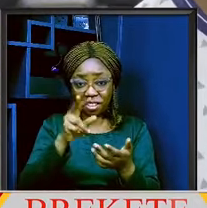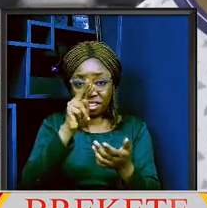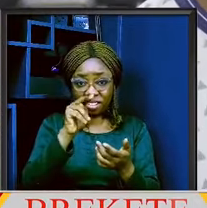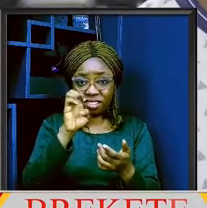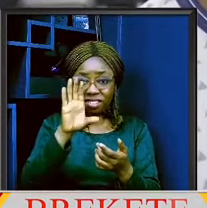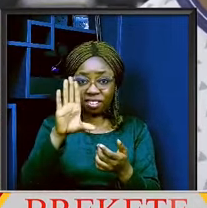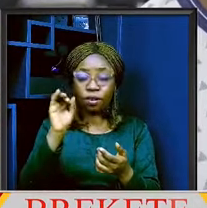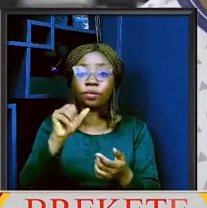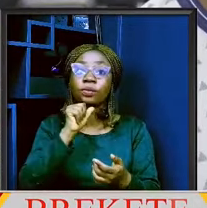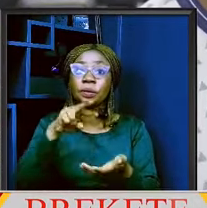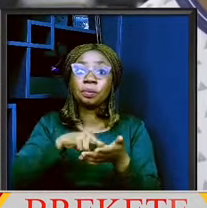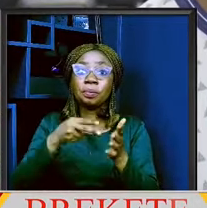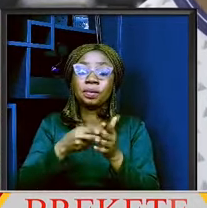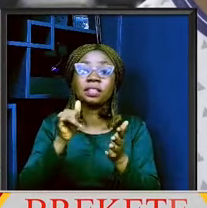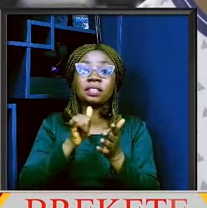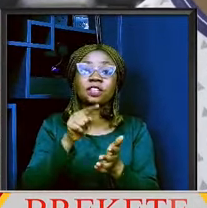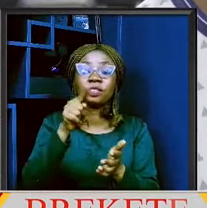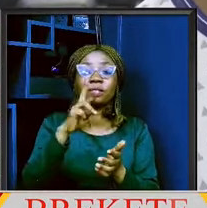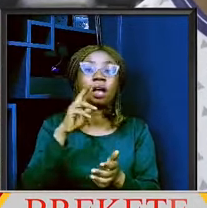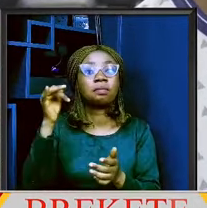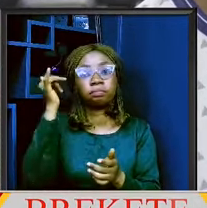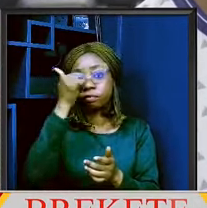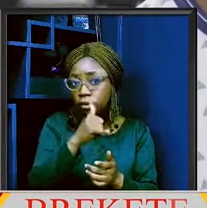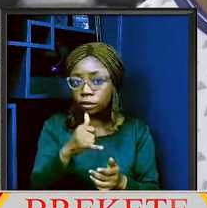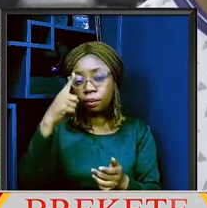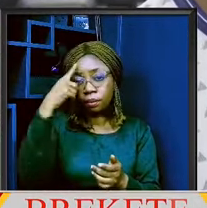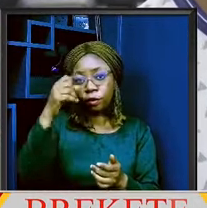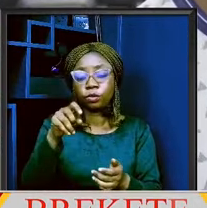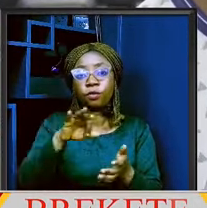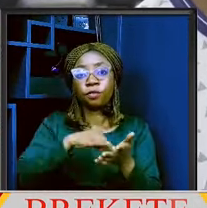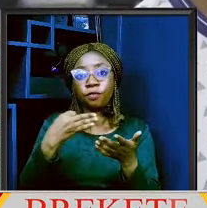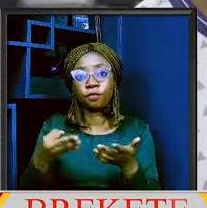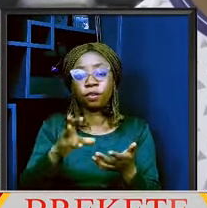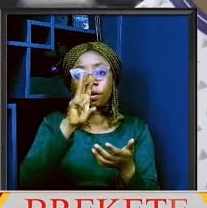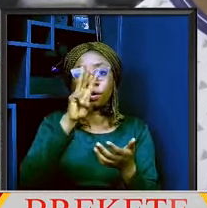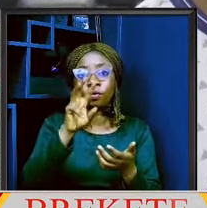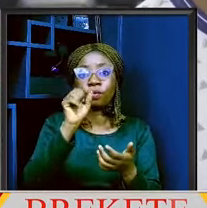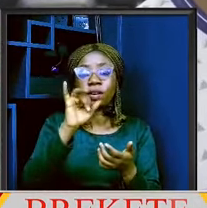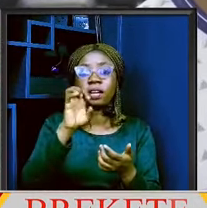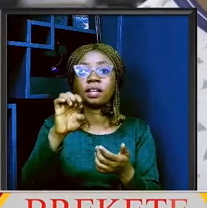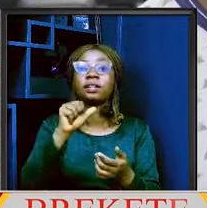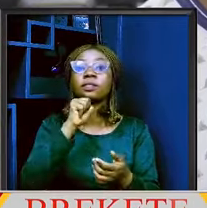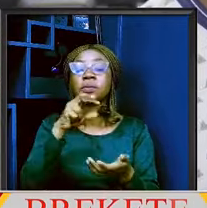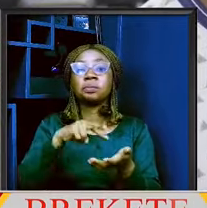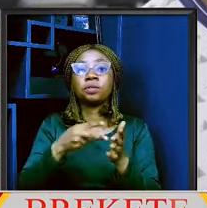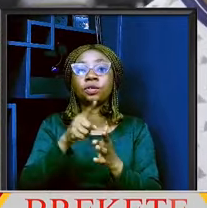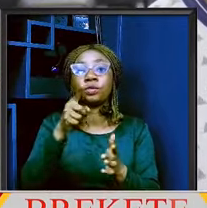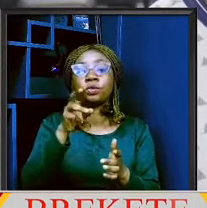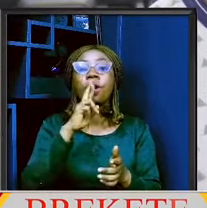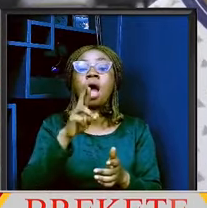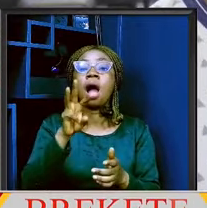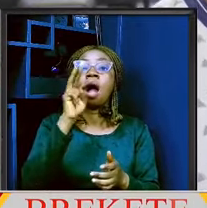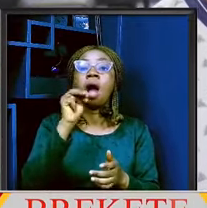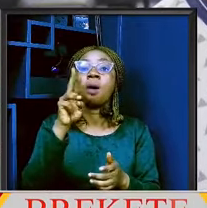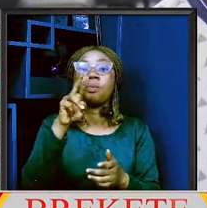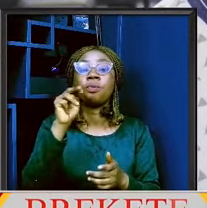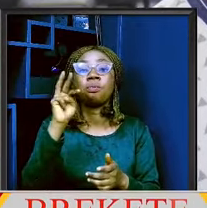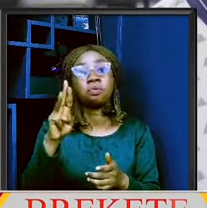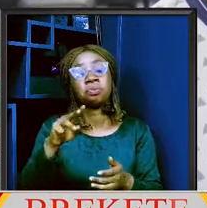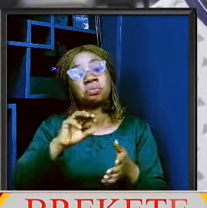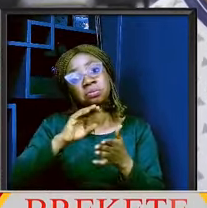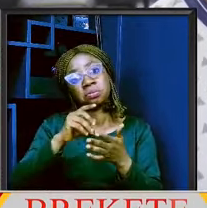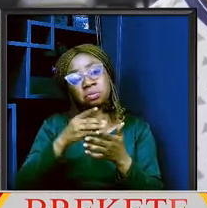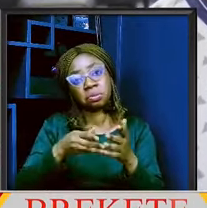mean say you be idiot. Because you fail WAEC and JAM, no mean say you be mumu. Sometimes